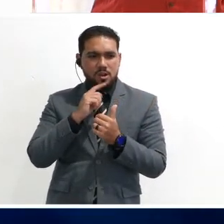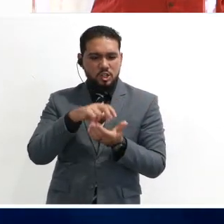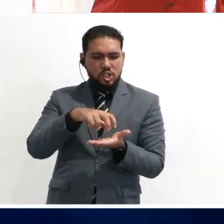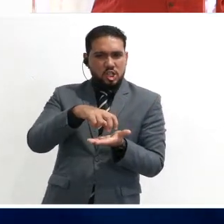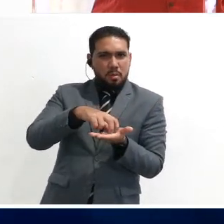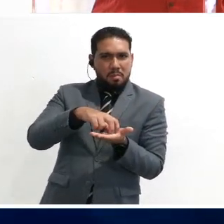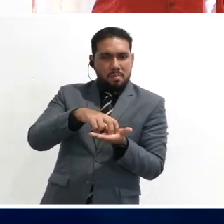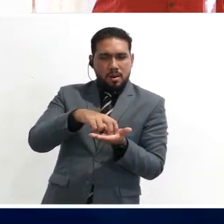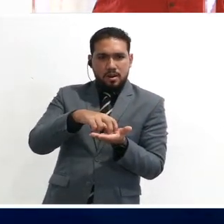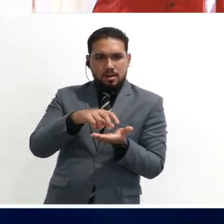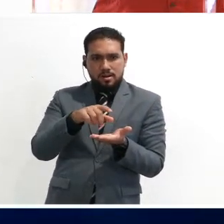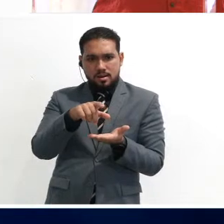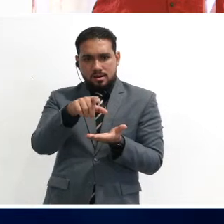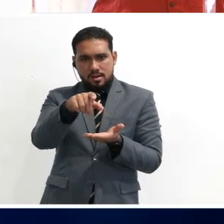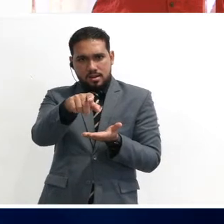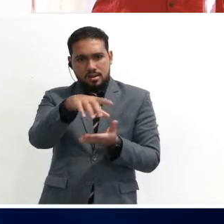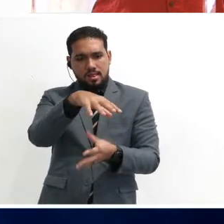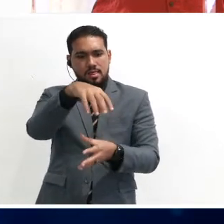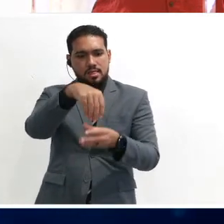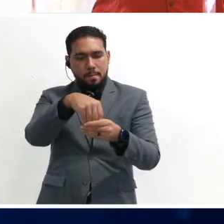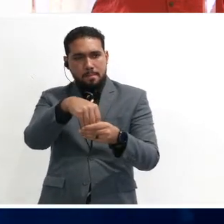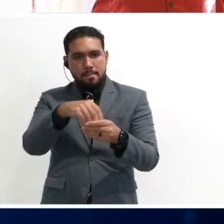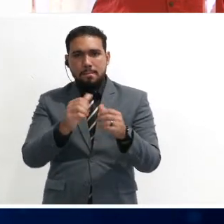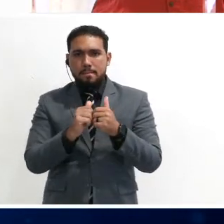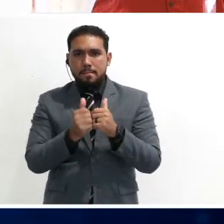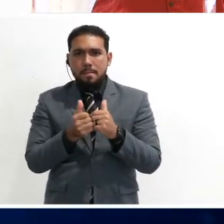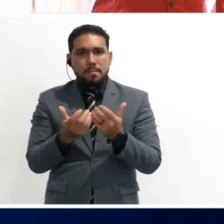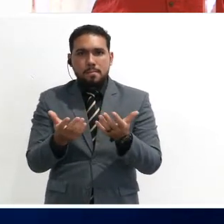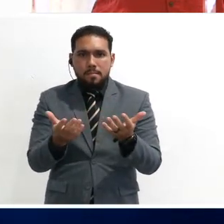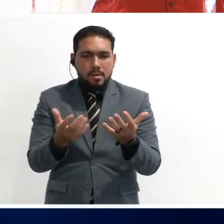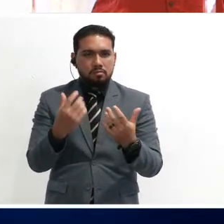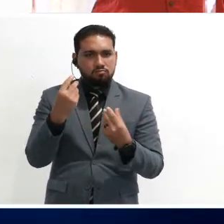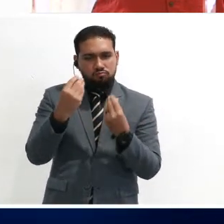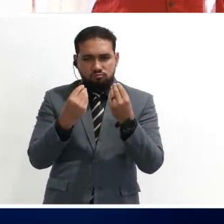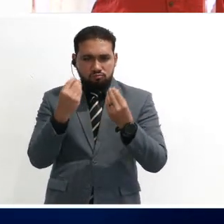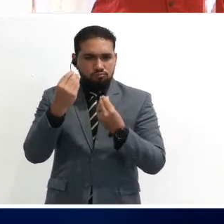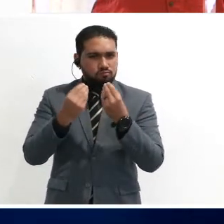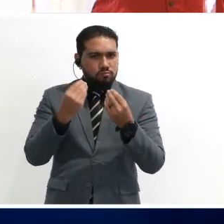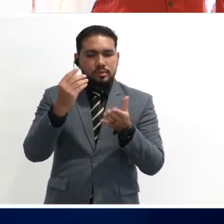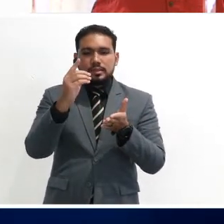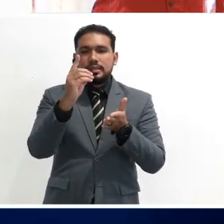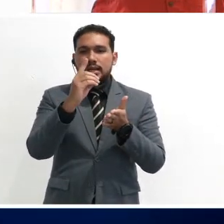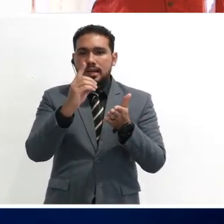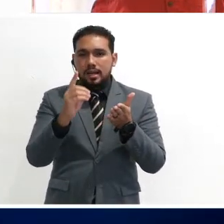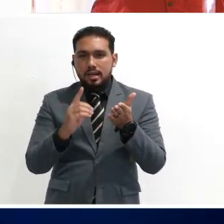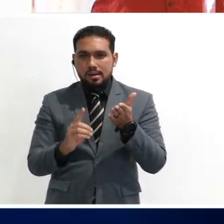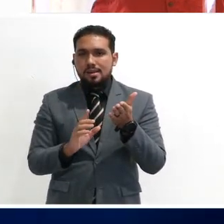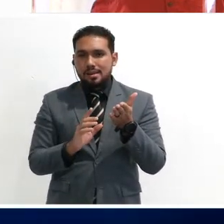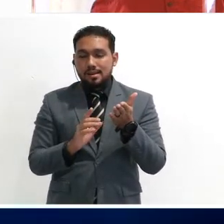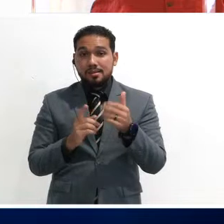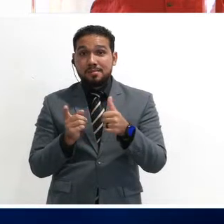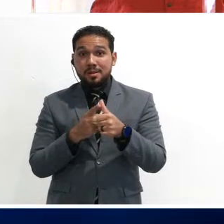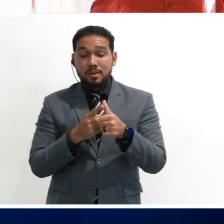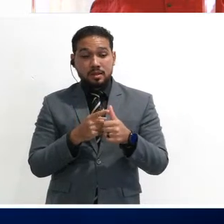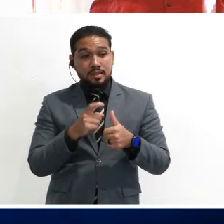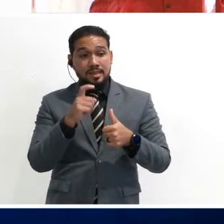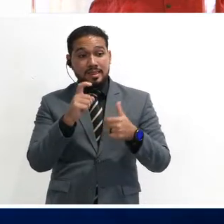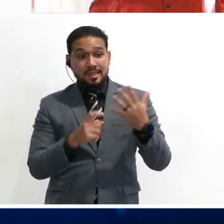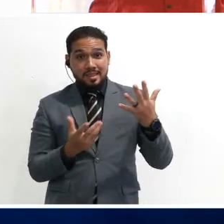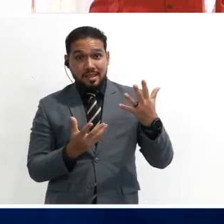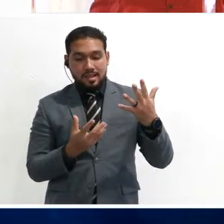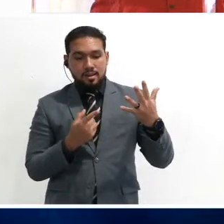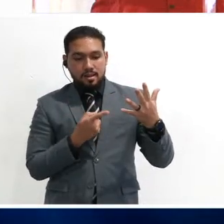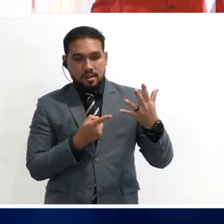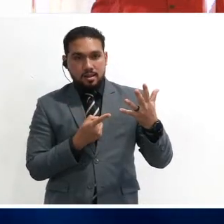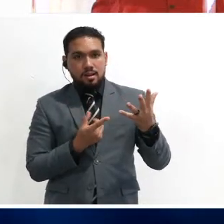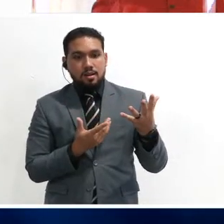lots of constraints, and not just, you know, the physical constraints, but also constraints on the